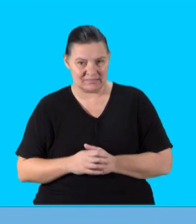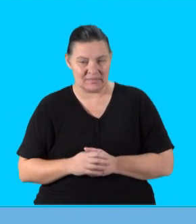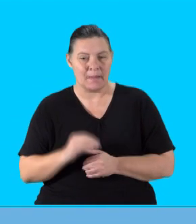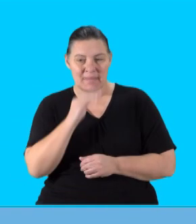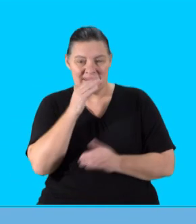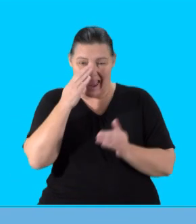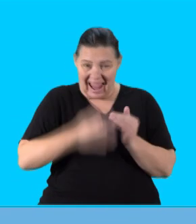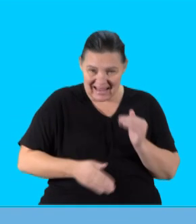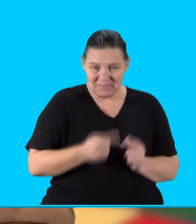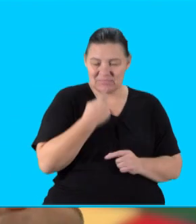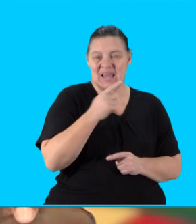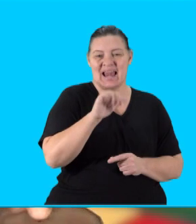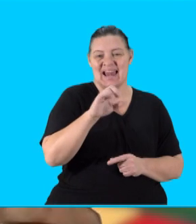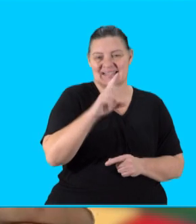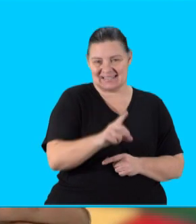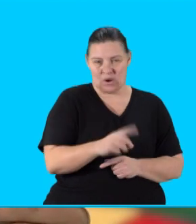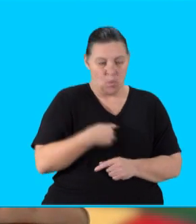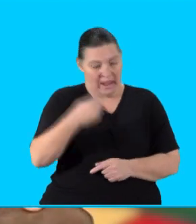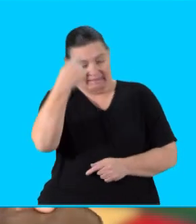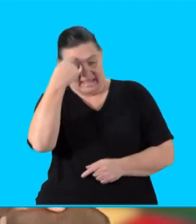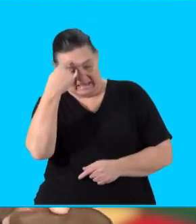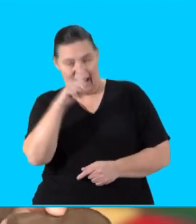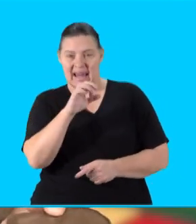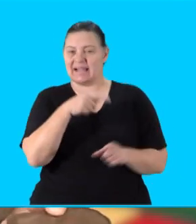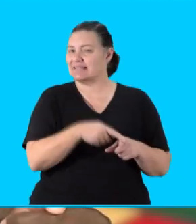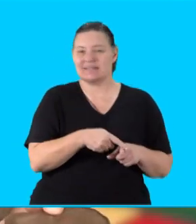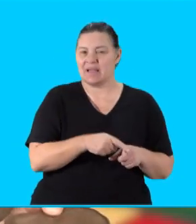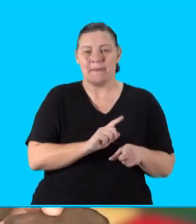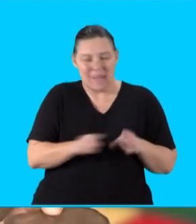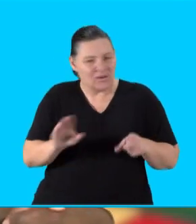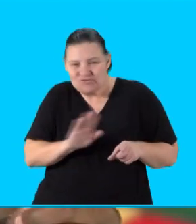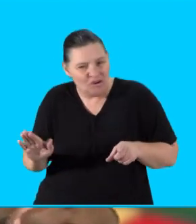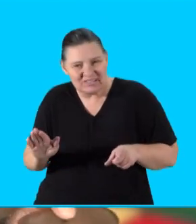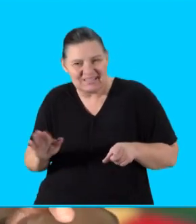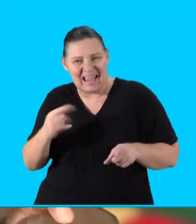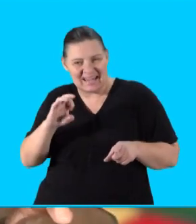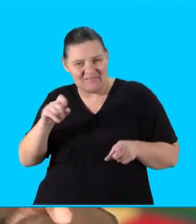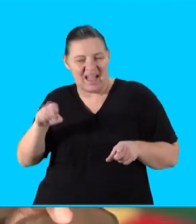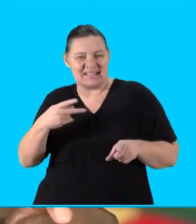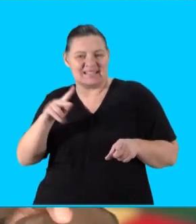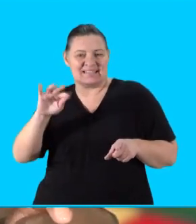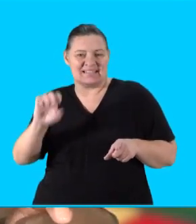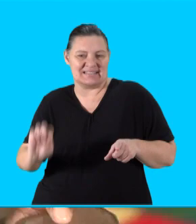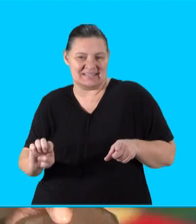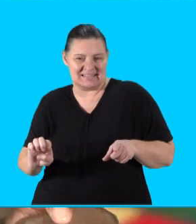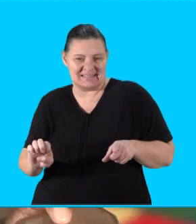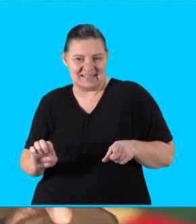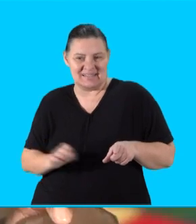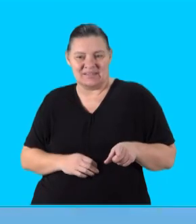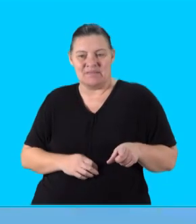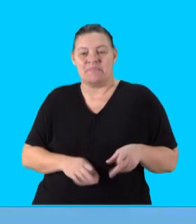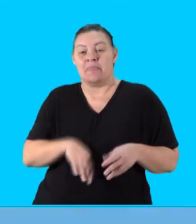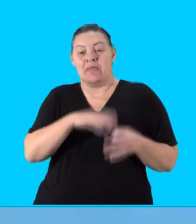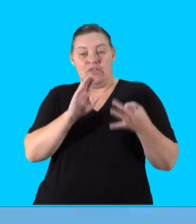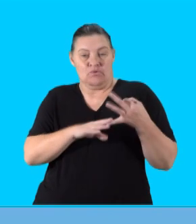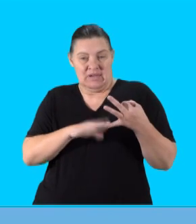be lead, because we always and often mistaken that with graphite.